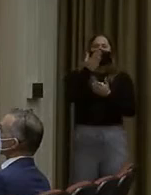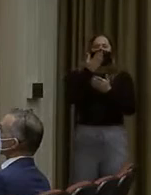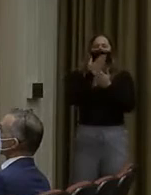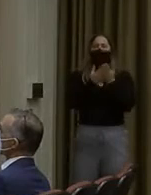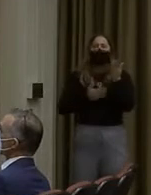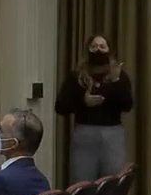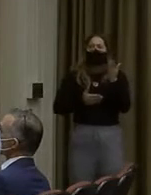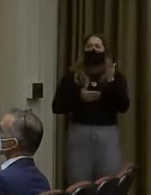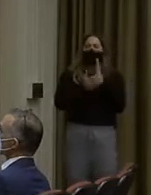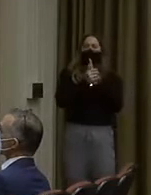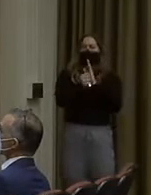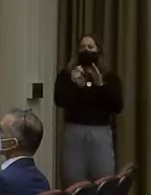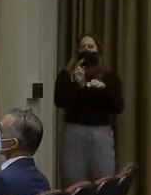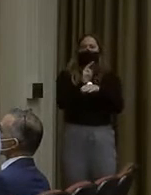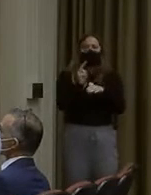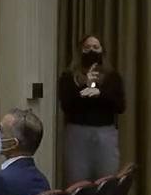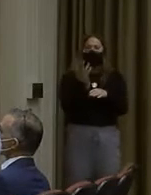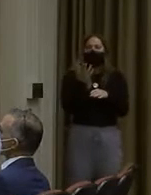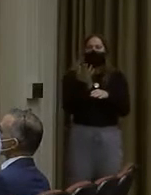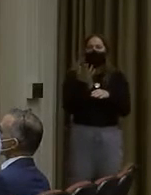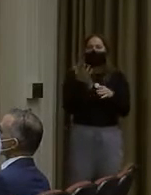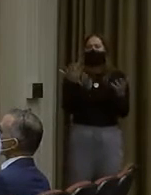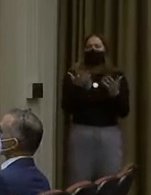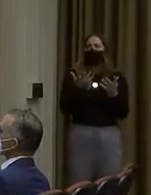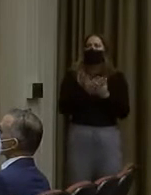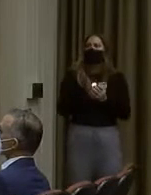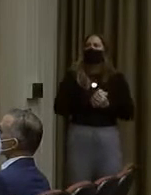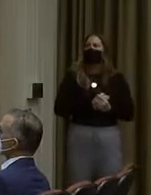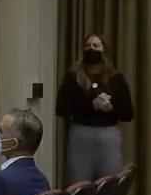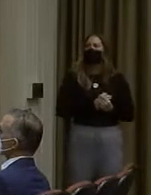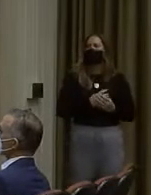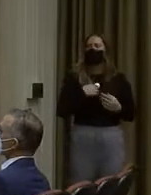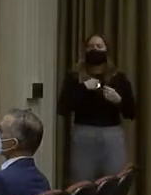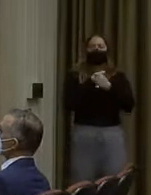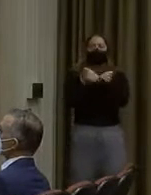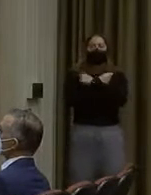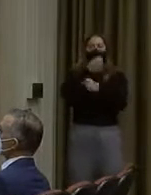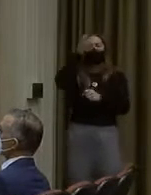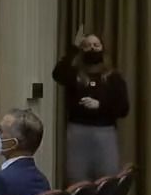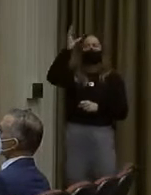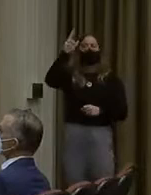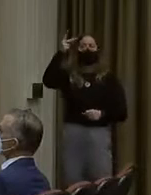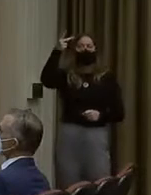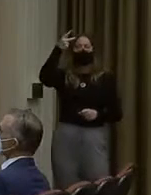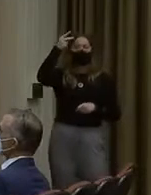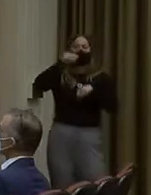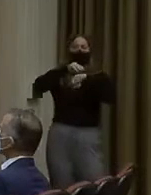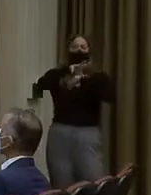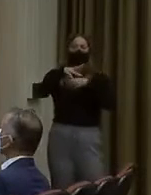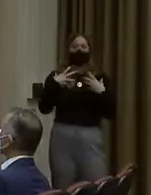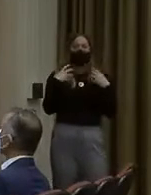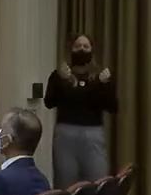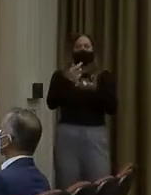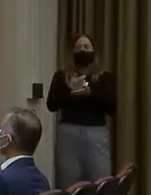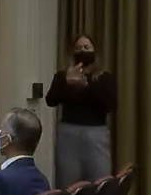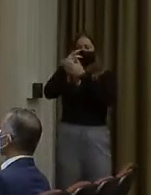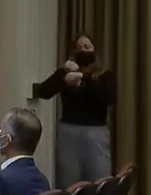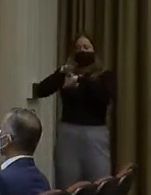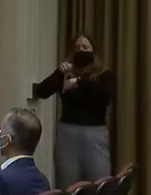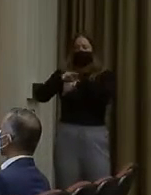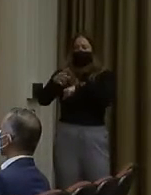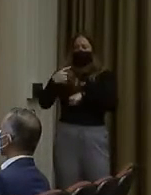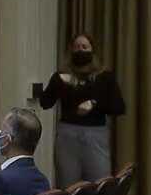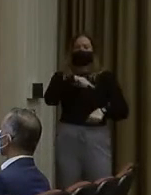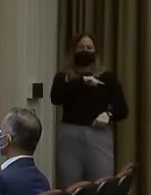mechanisms that we can use for action? So, I love the concept of the political determinants of health. In rehab counseling, we didn't